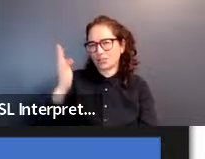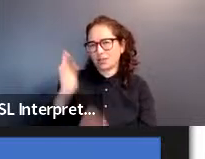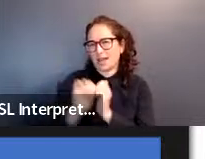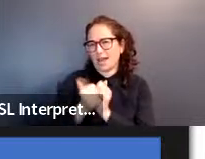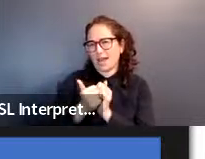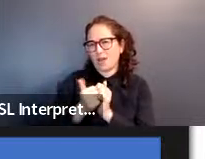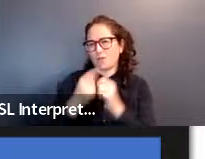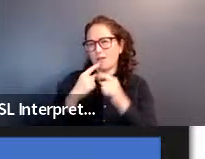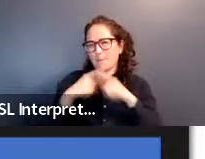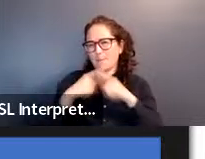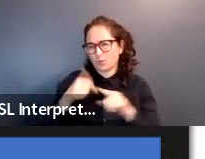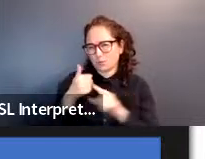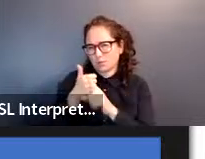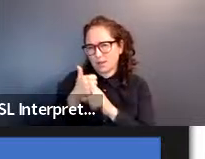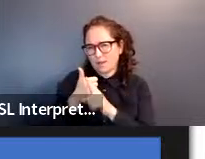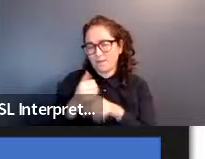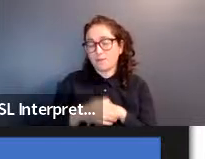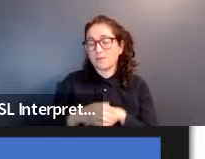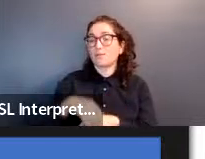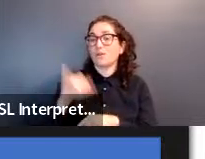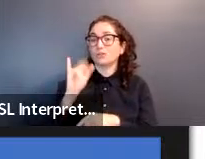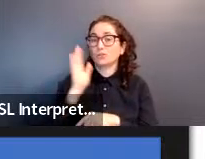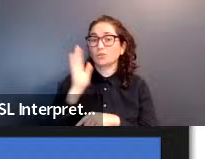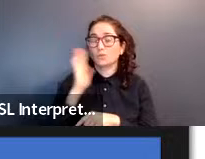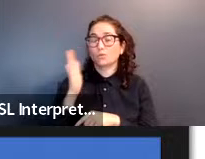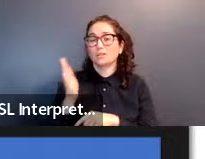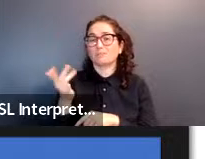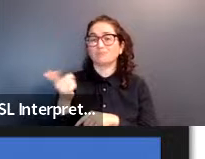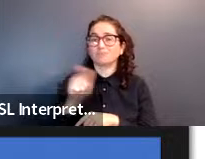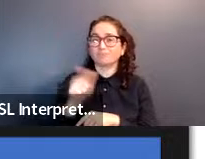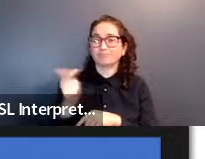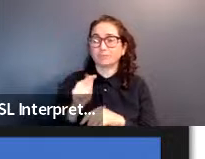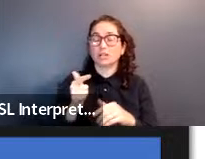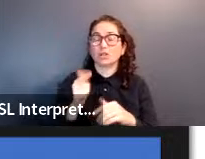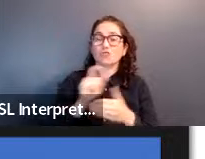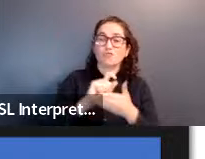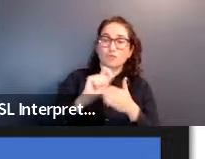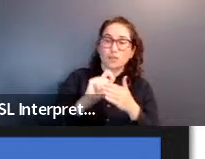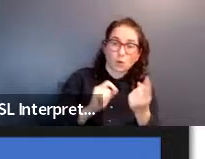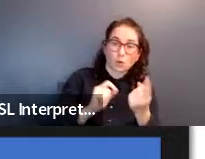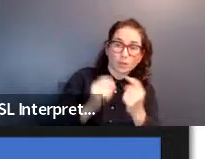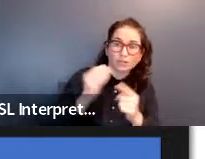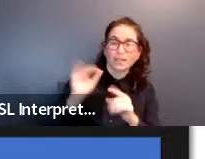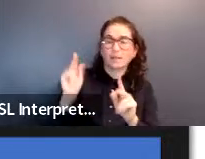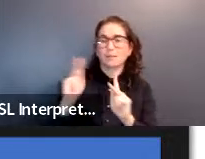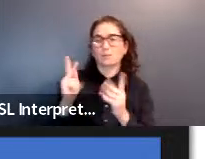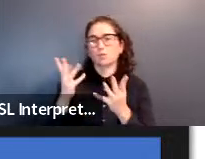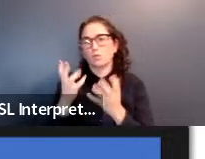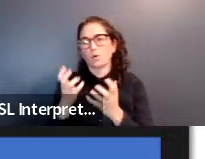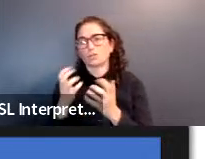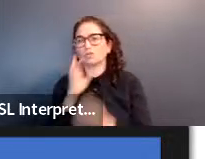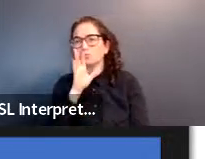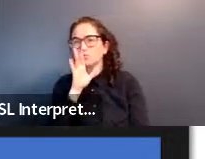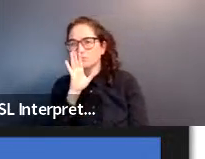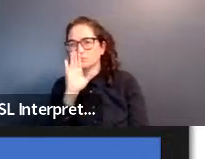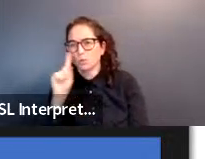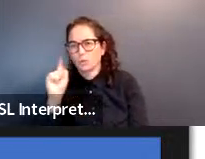to unmute. We will alternate between written questions and those who want to ask questions verbally.